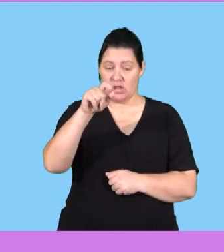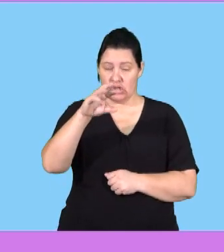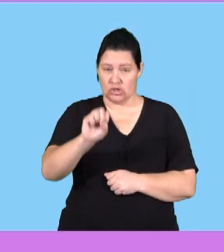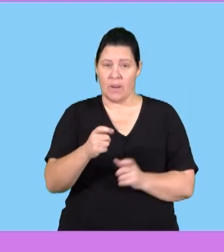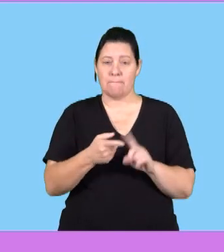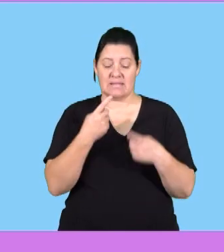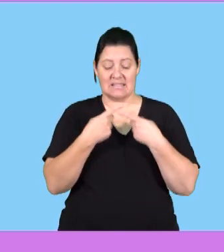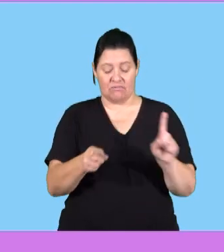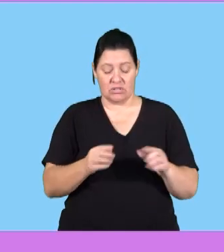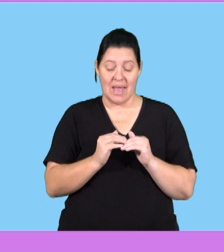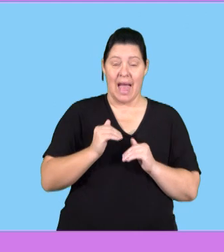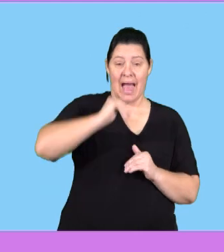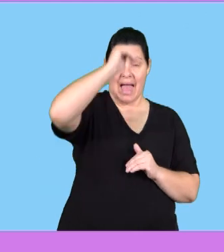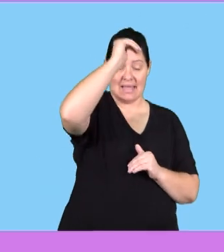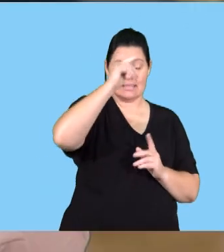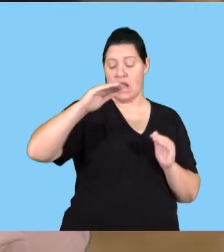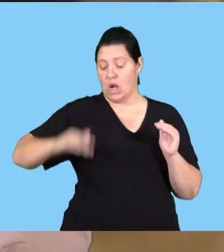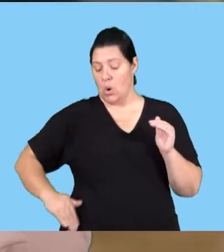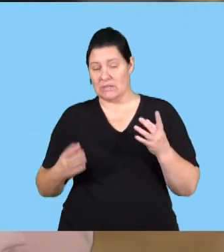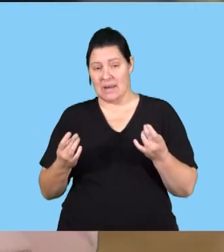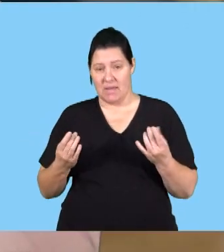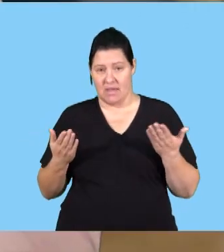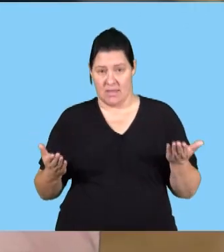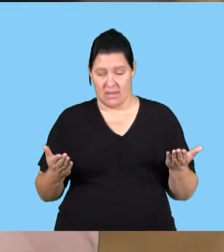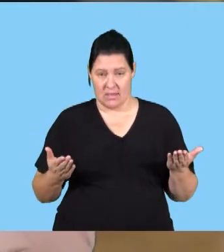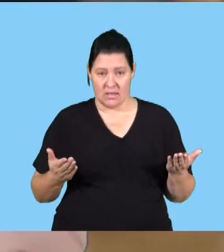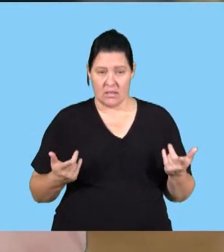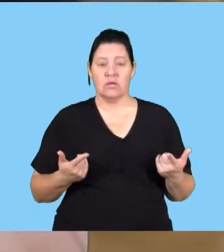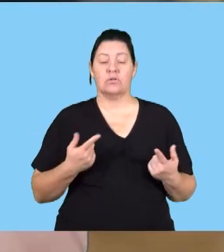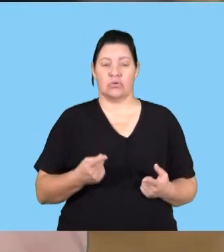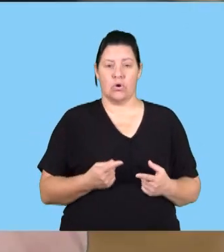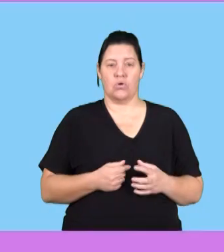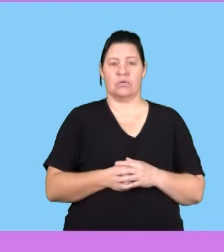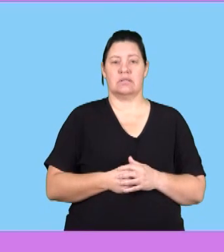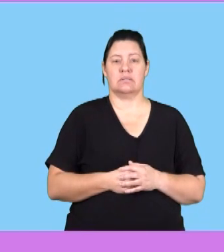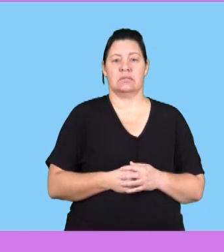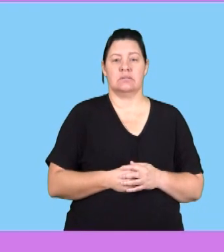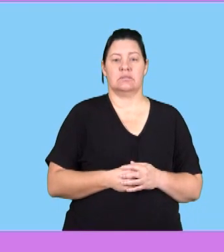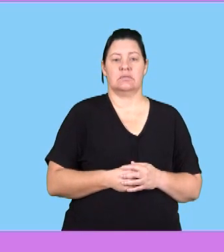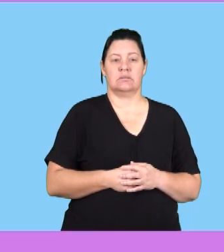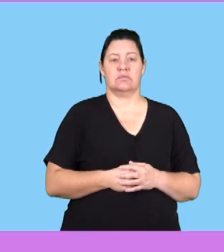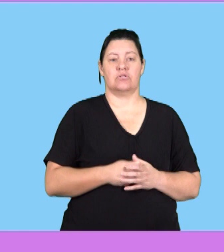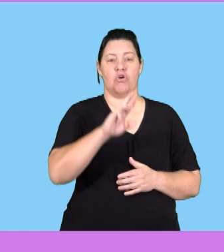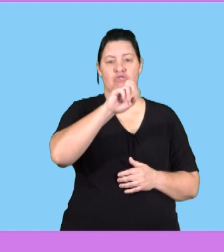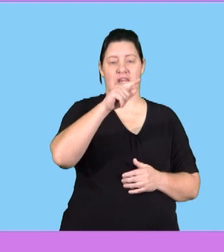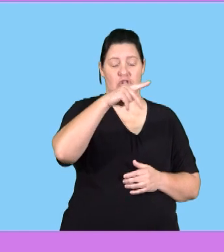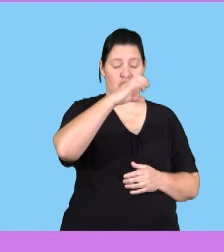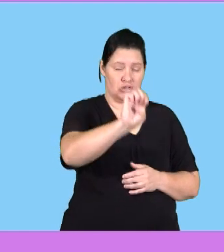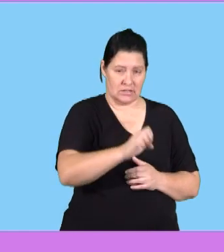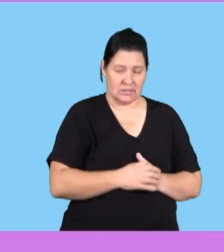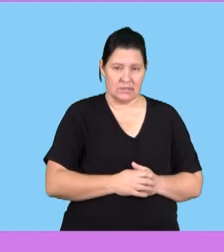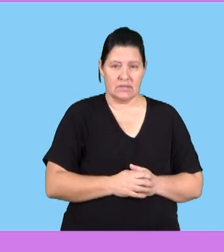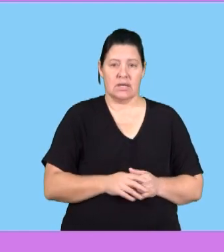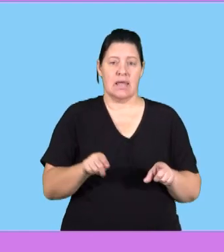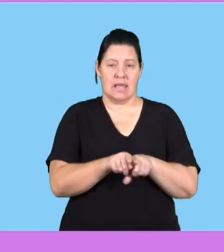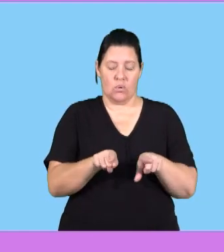range, I must get the difference between the highest and the lowest value. So I'll do this here on our right-hand side. So I'll say range